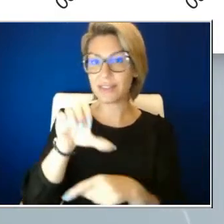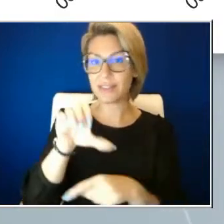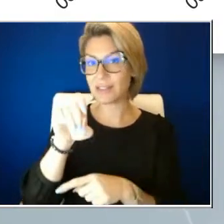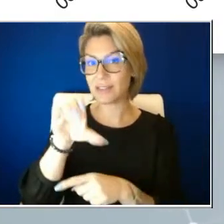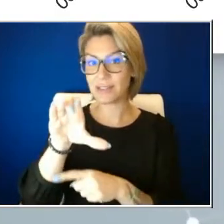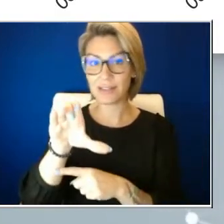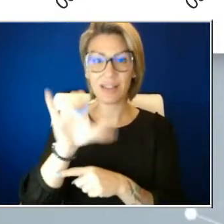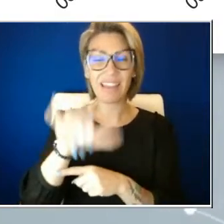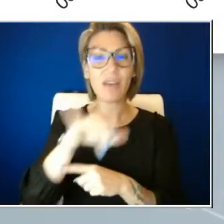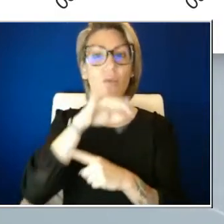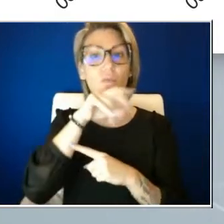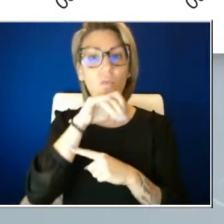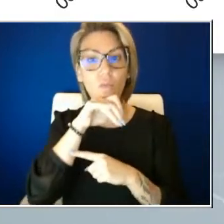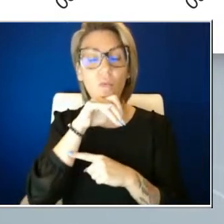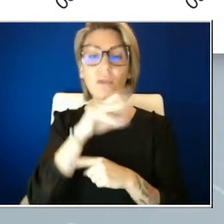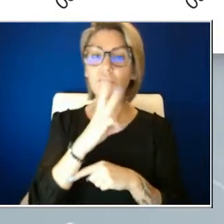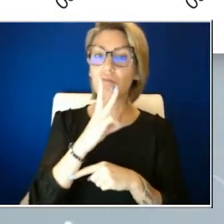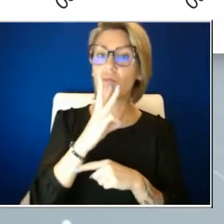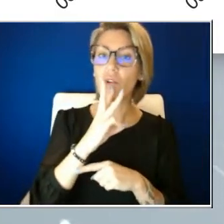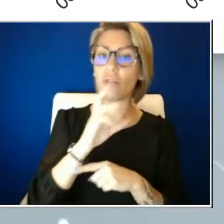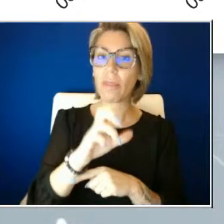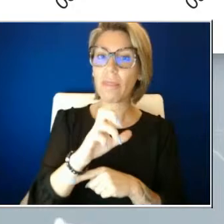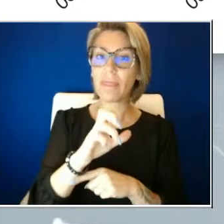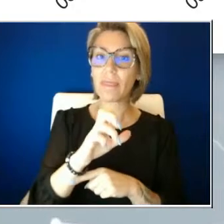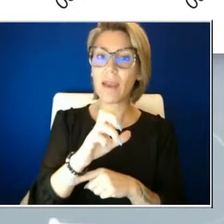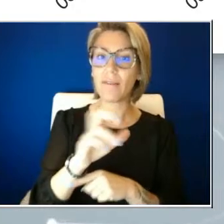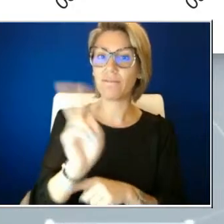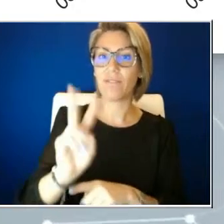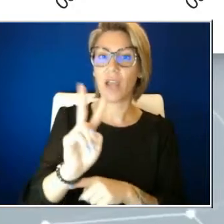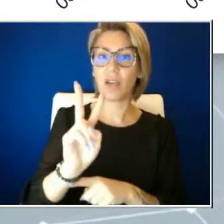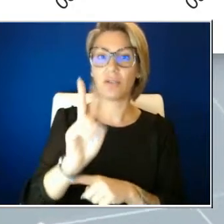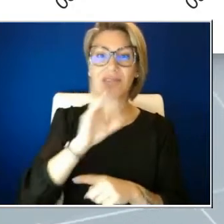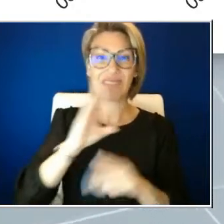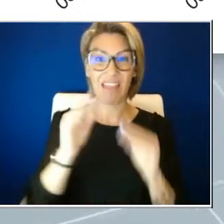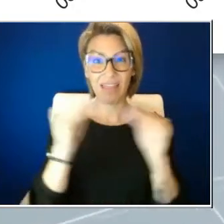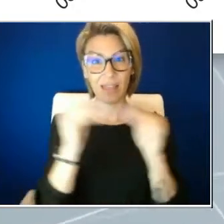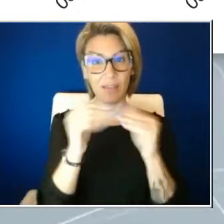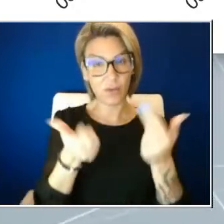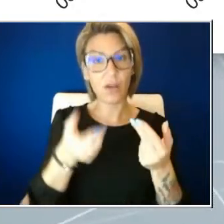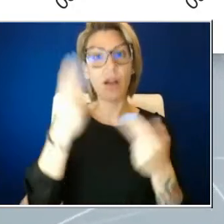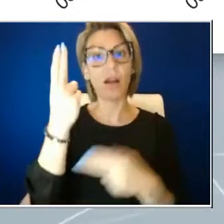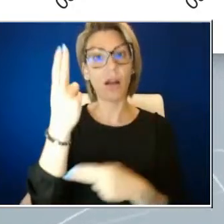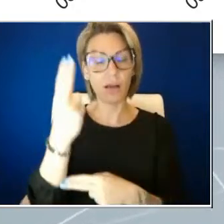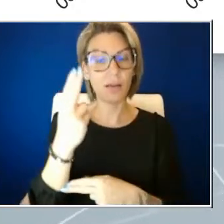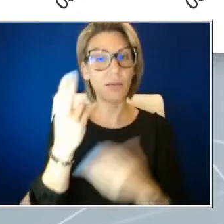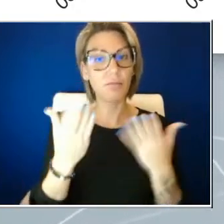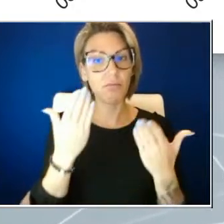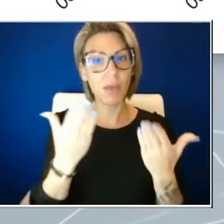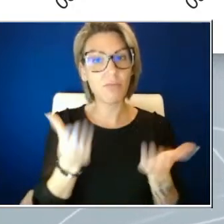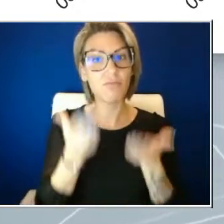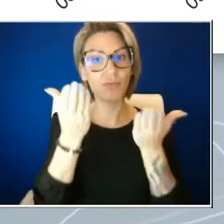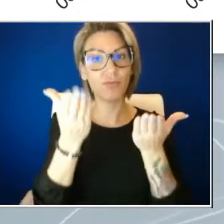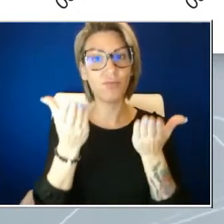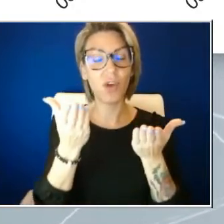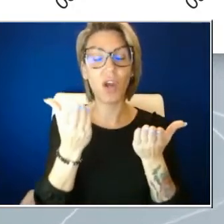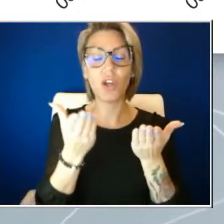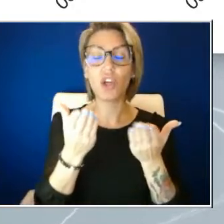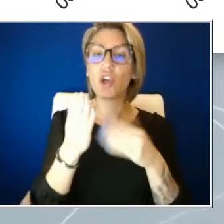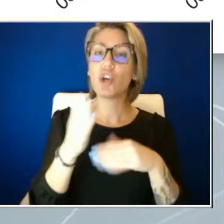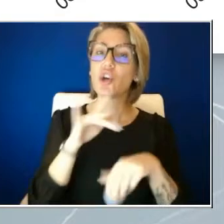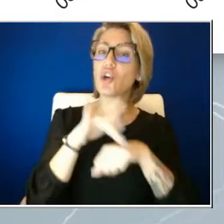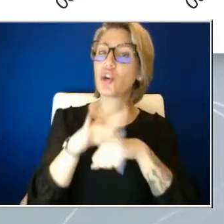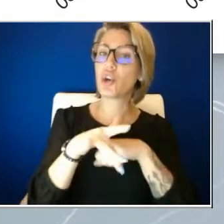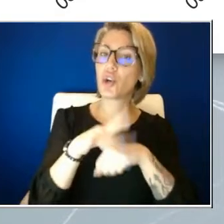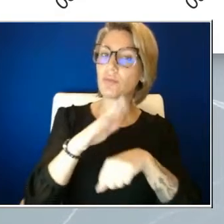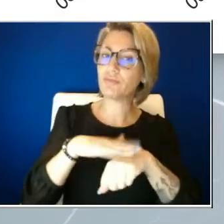wastewater viral activity level is currently very high. Wastewater monitoring may provide an early warning that levels of